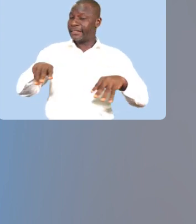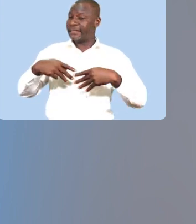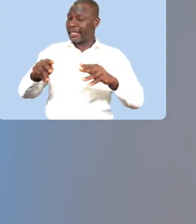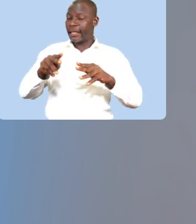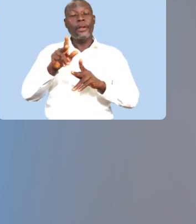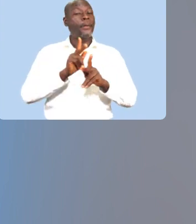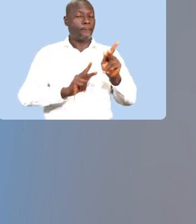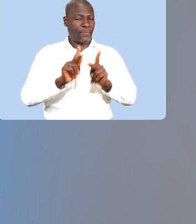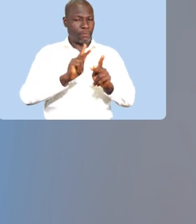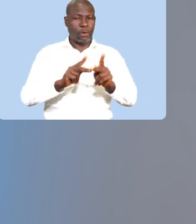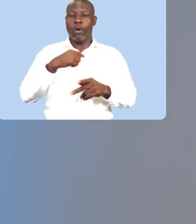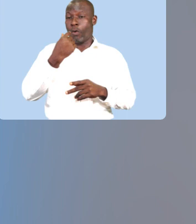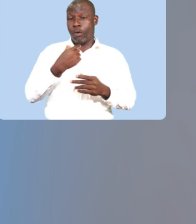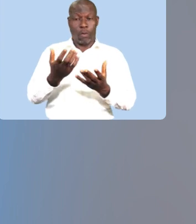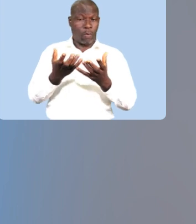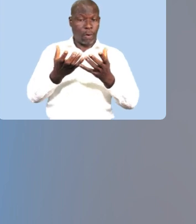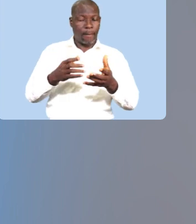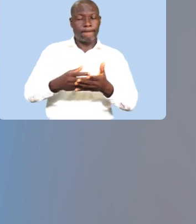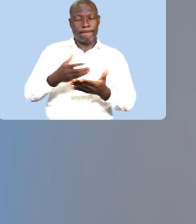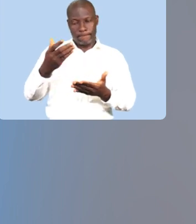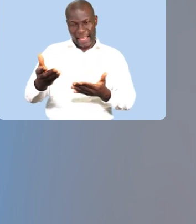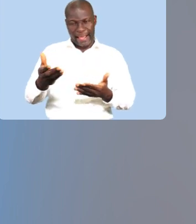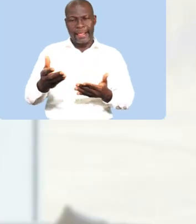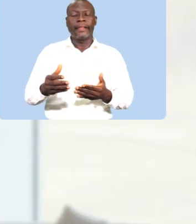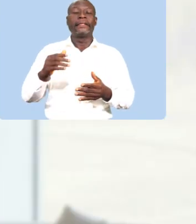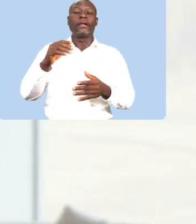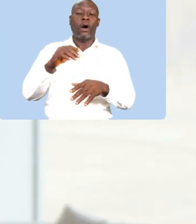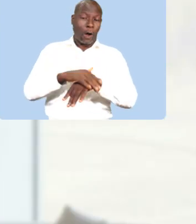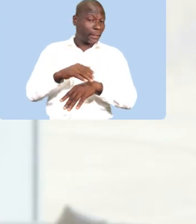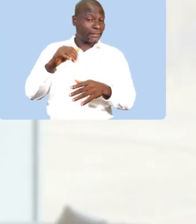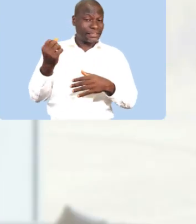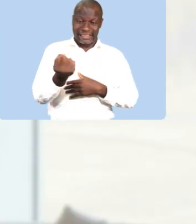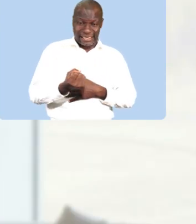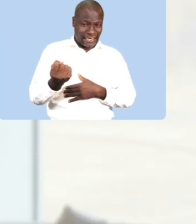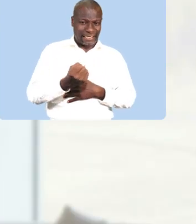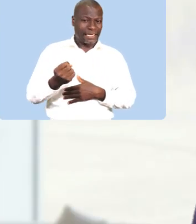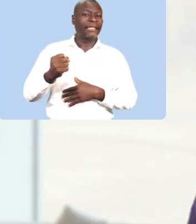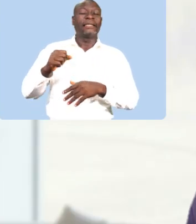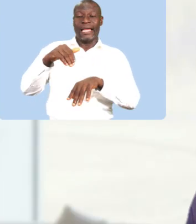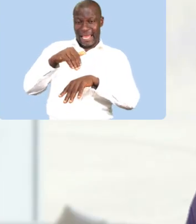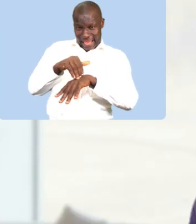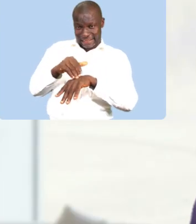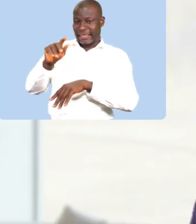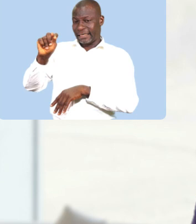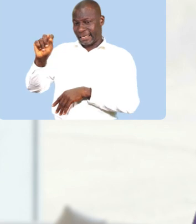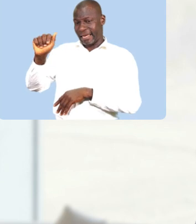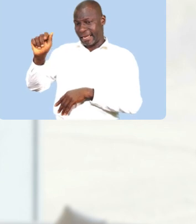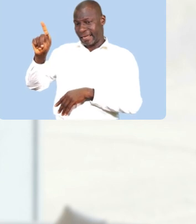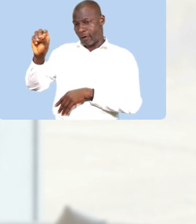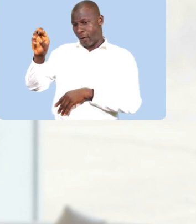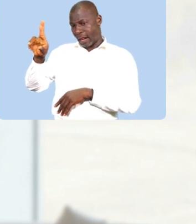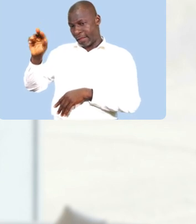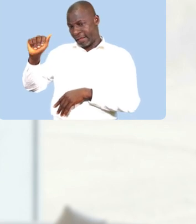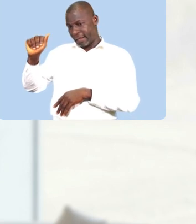enipa. Obibiala opese otobie. Enti sa ceremony nso ebe koso. Ewa takwa de Central Church of Christ wara. Yebe